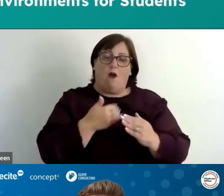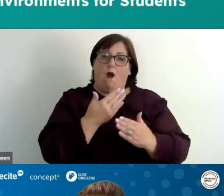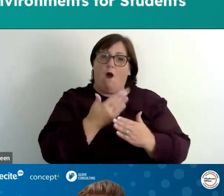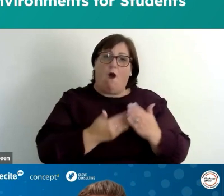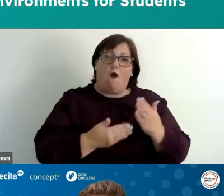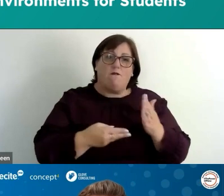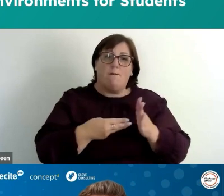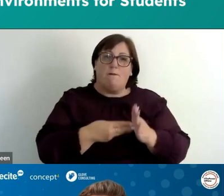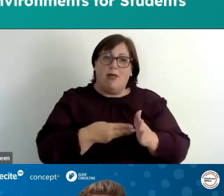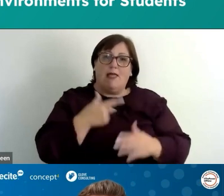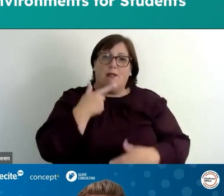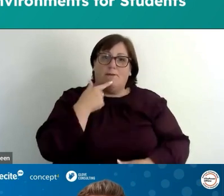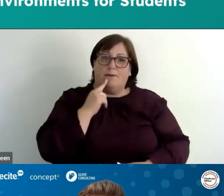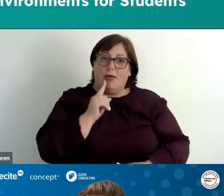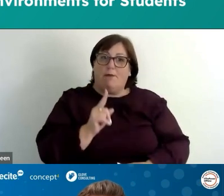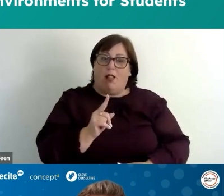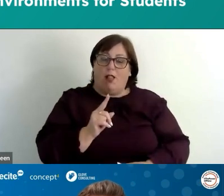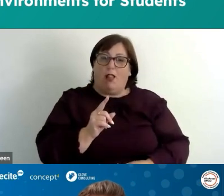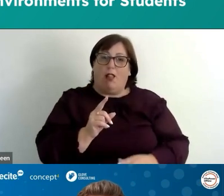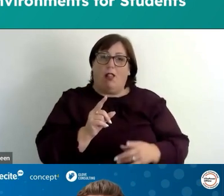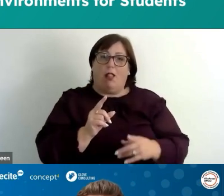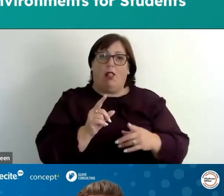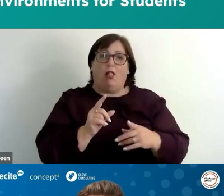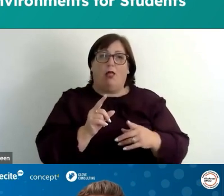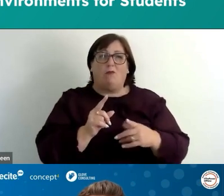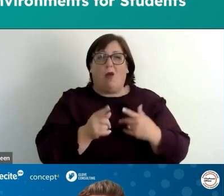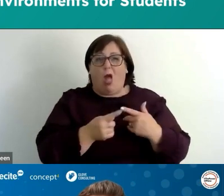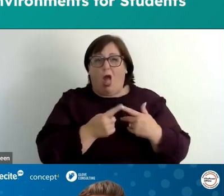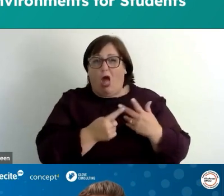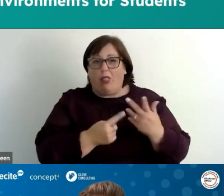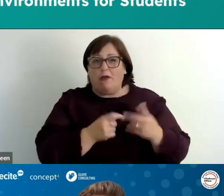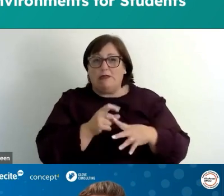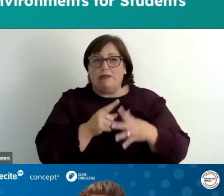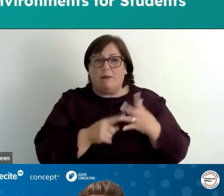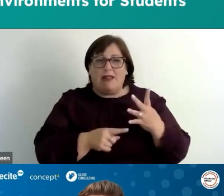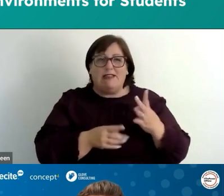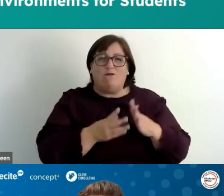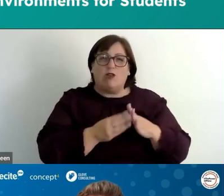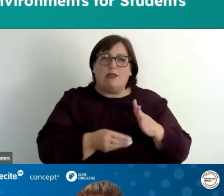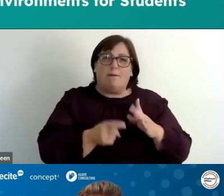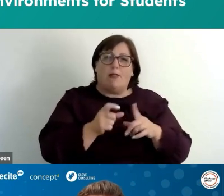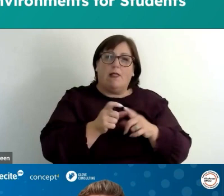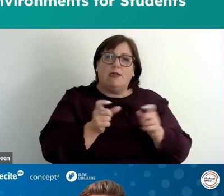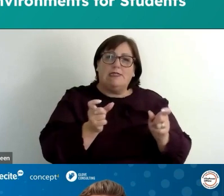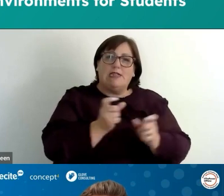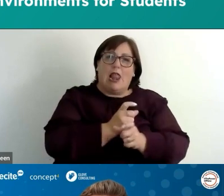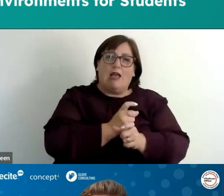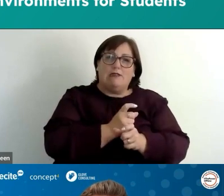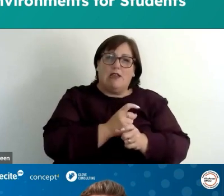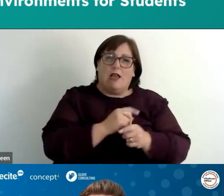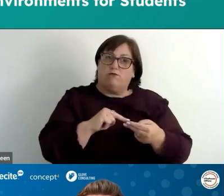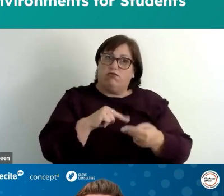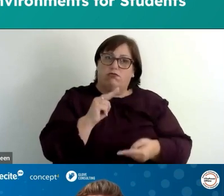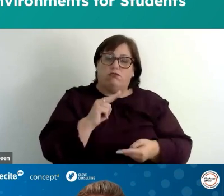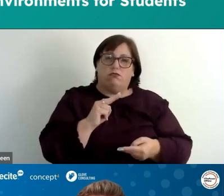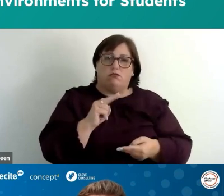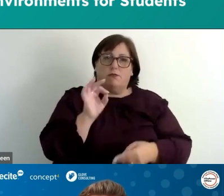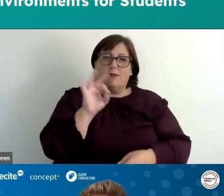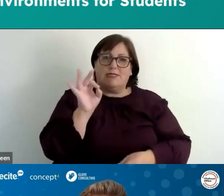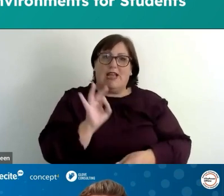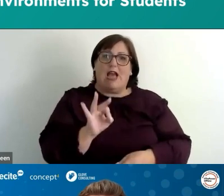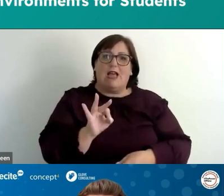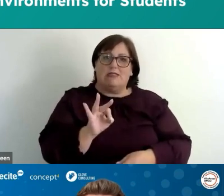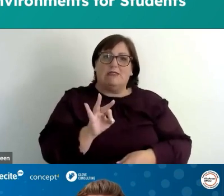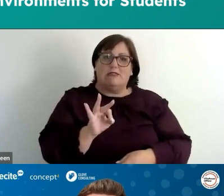around to dyslexia and other disabilities, we can see it as a larger percentage of students that we really need to